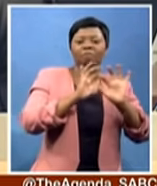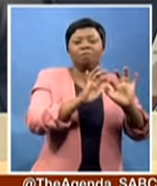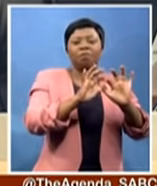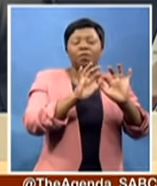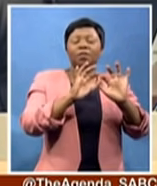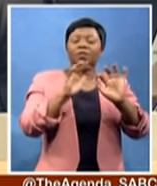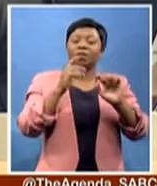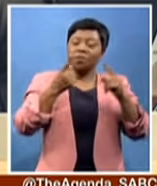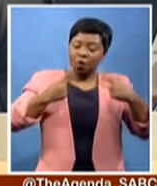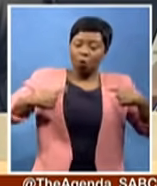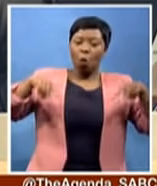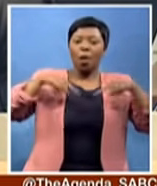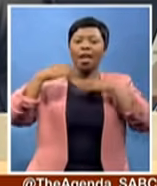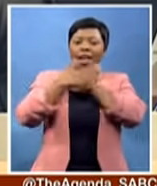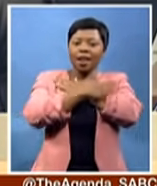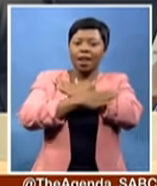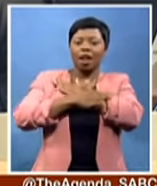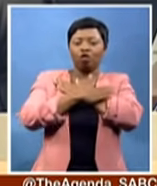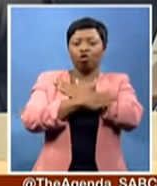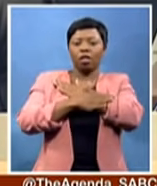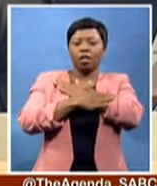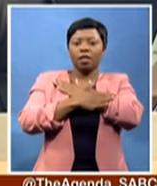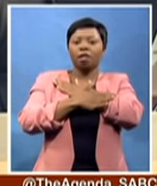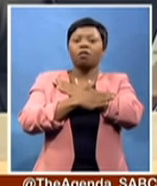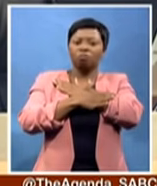the horrible past of colonialism and apartheid.